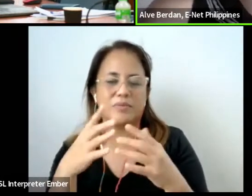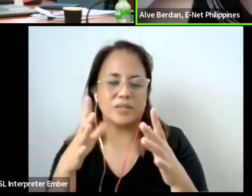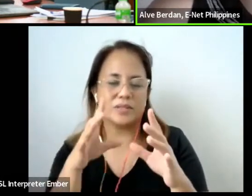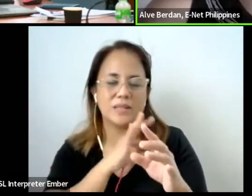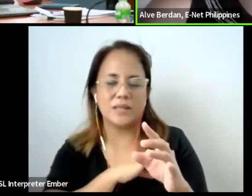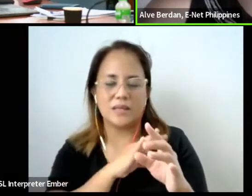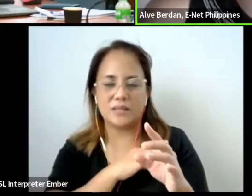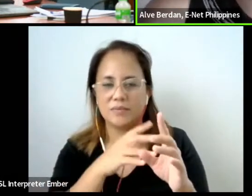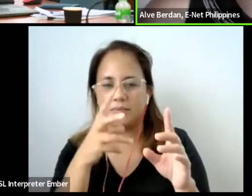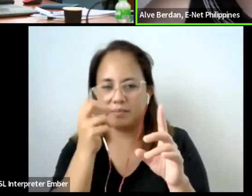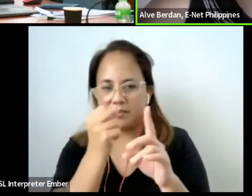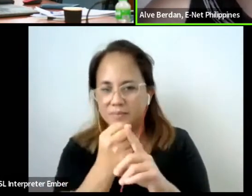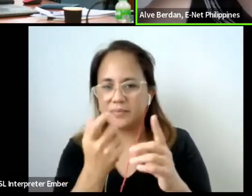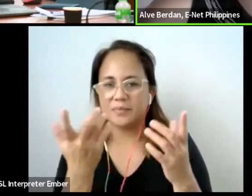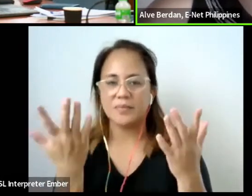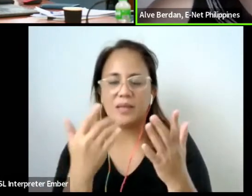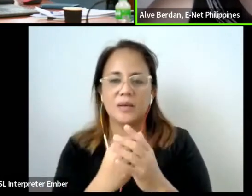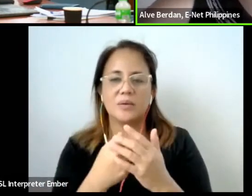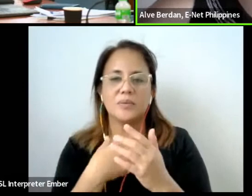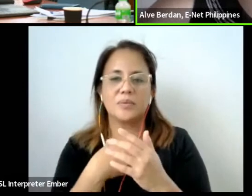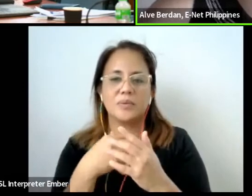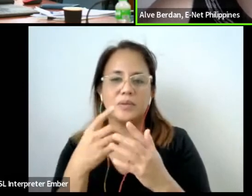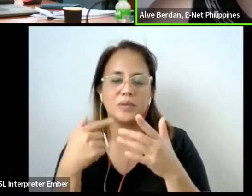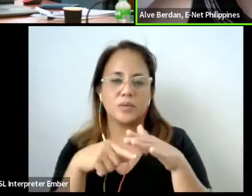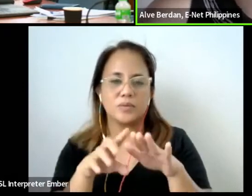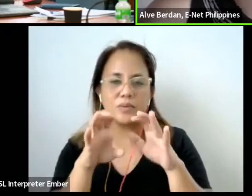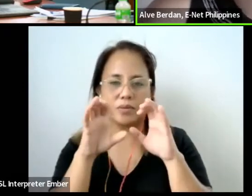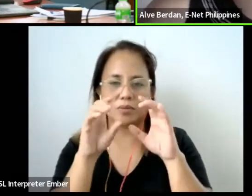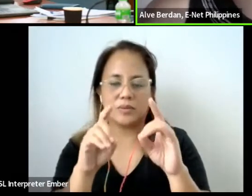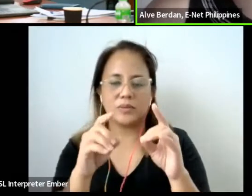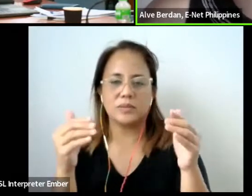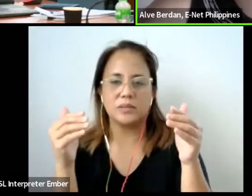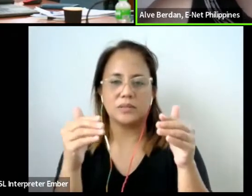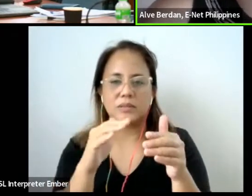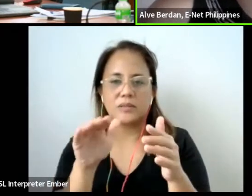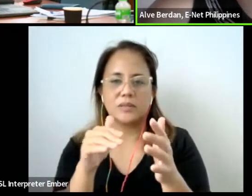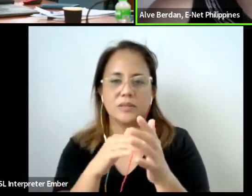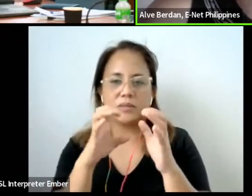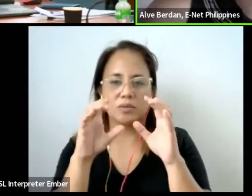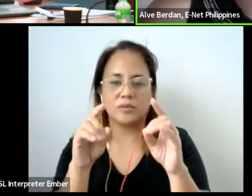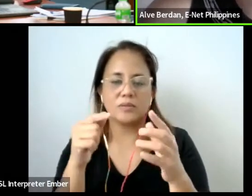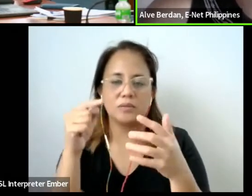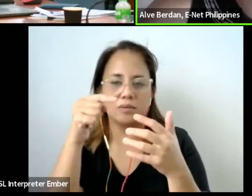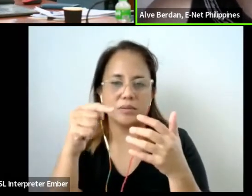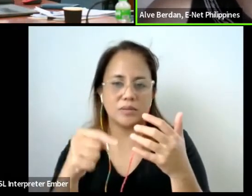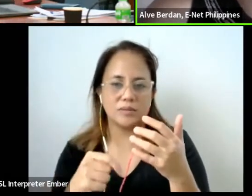far, most especially in placing inclusive education at the center of the education agenda.